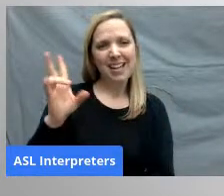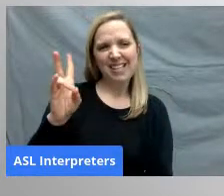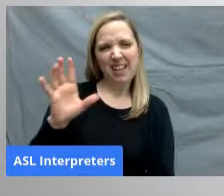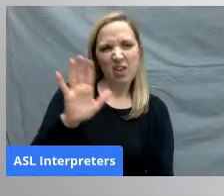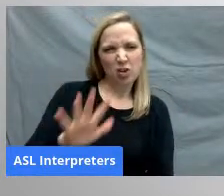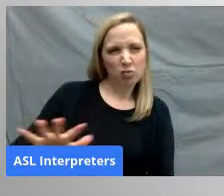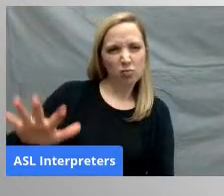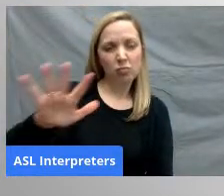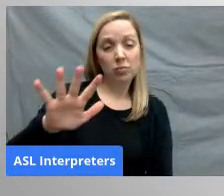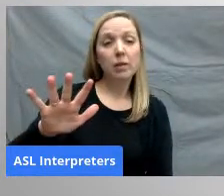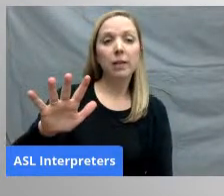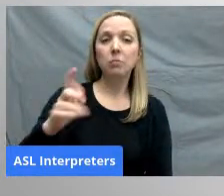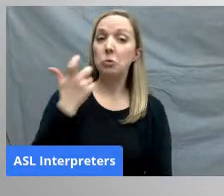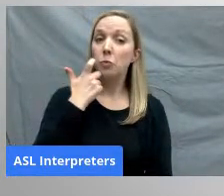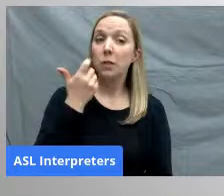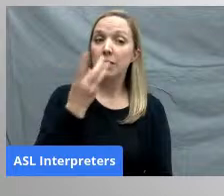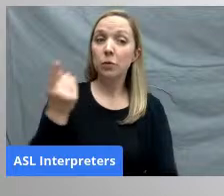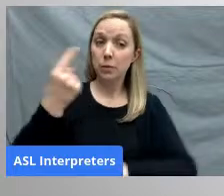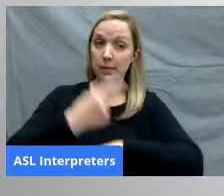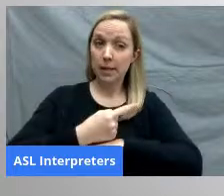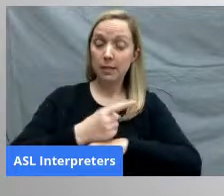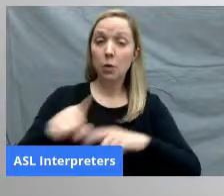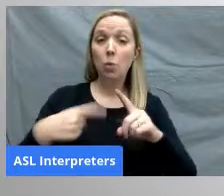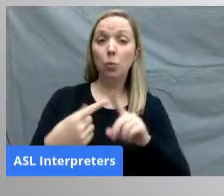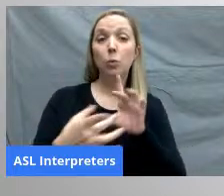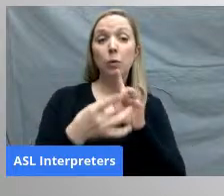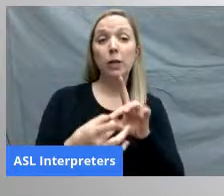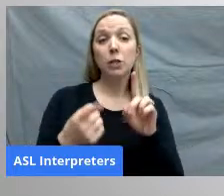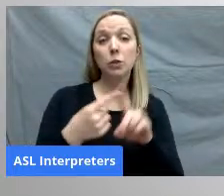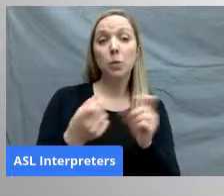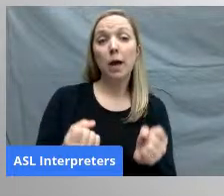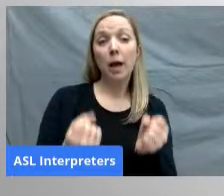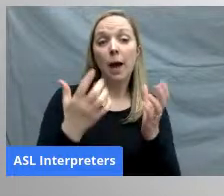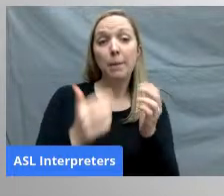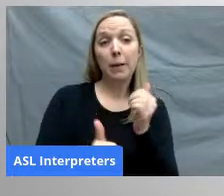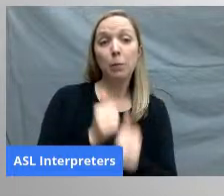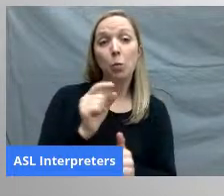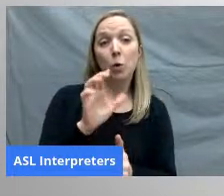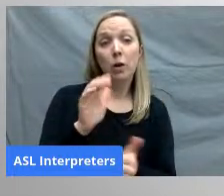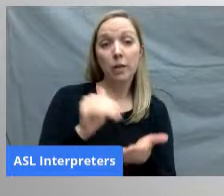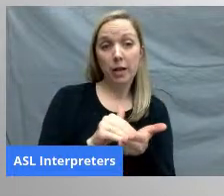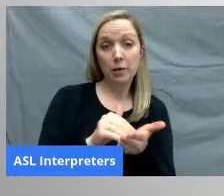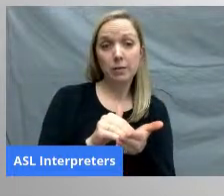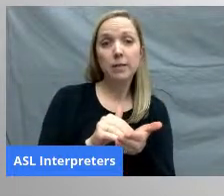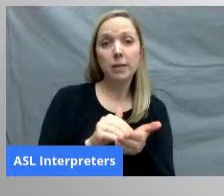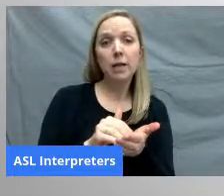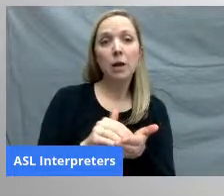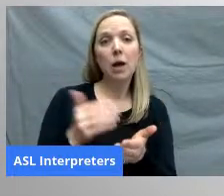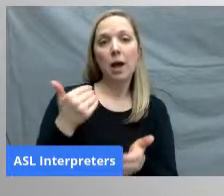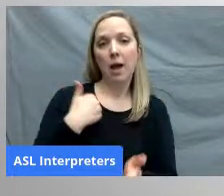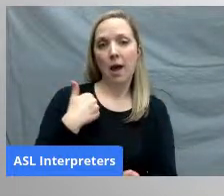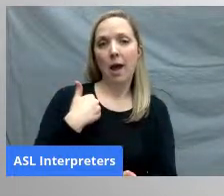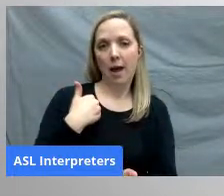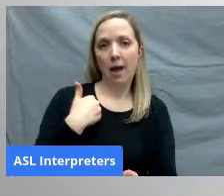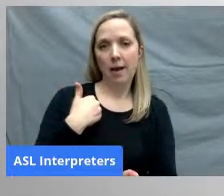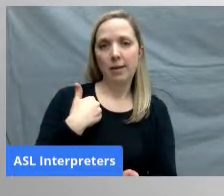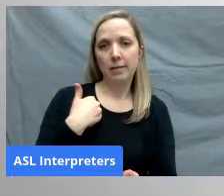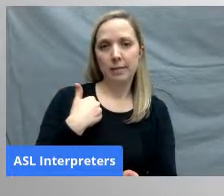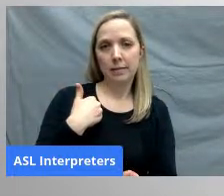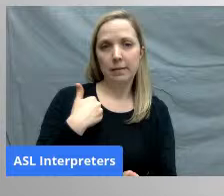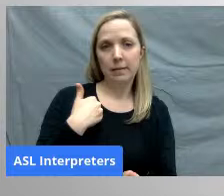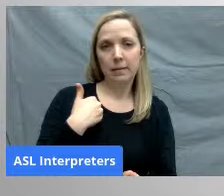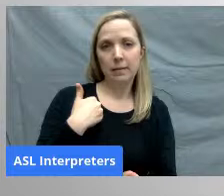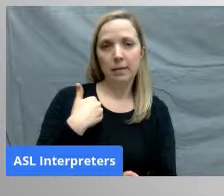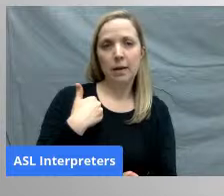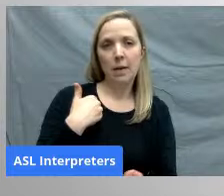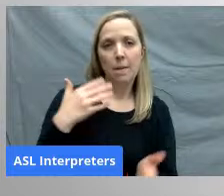when it comes to cases per 100,000 over the last 14 days here in Clark County. And we would like that